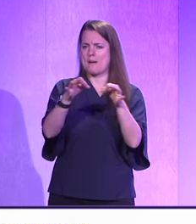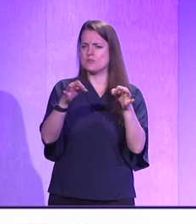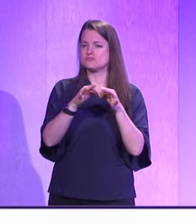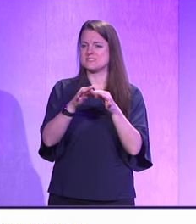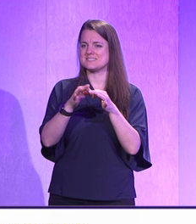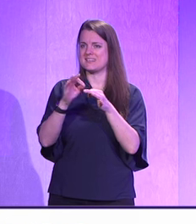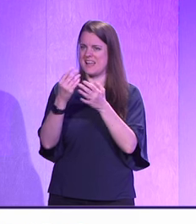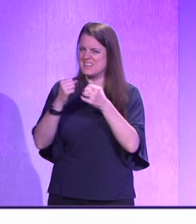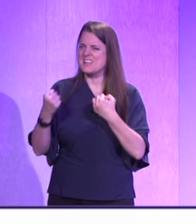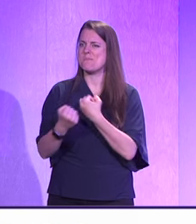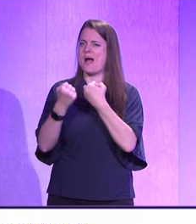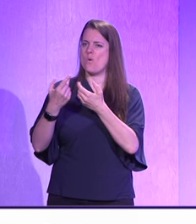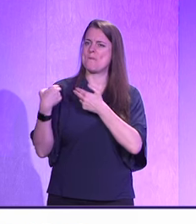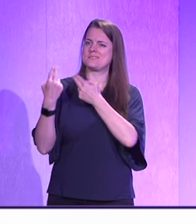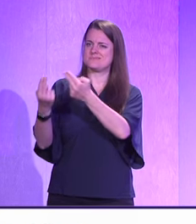flow of value.